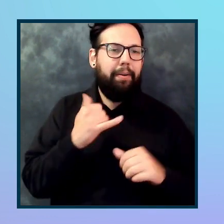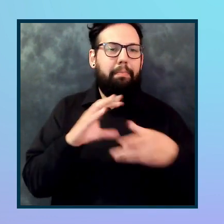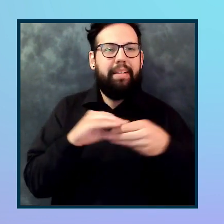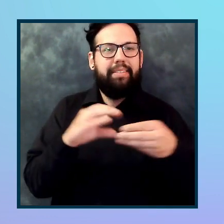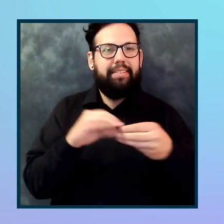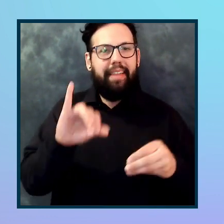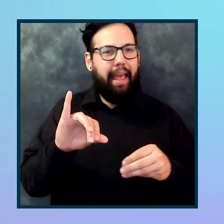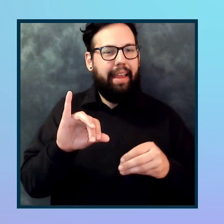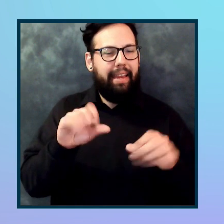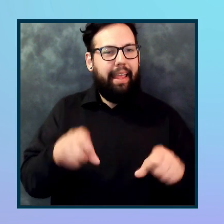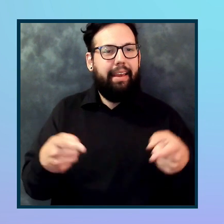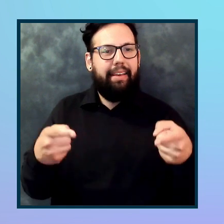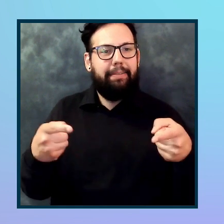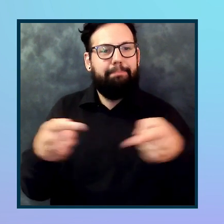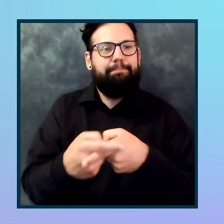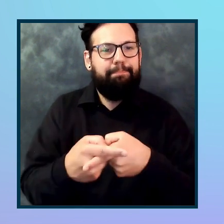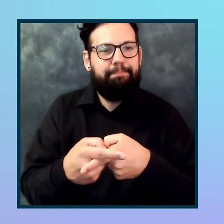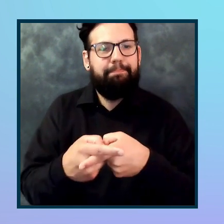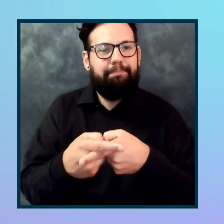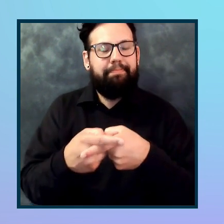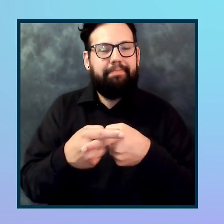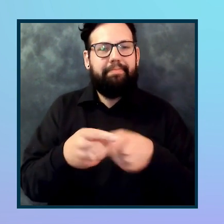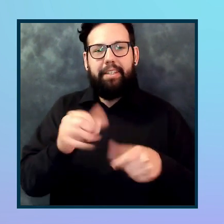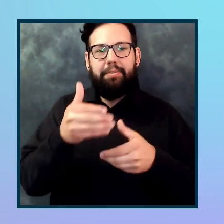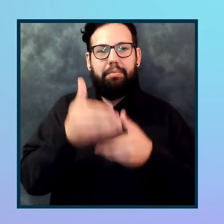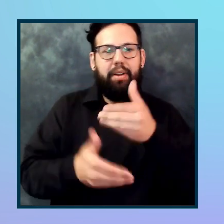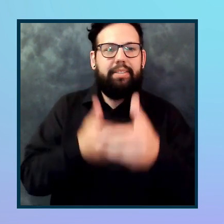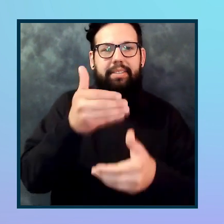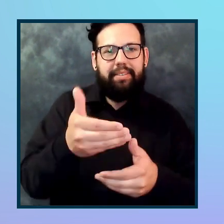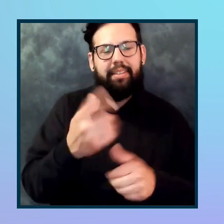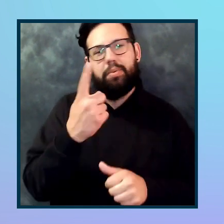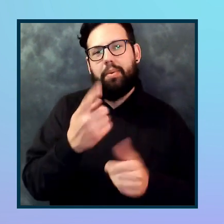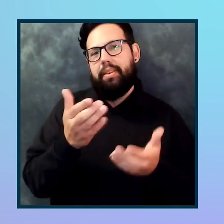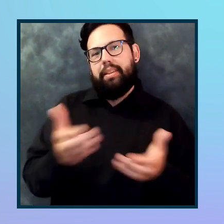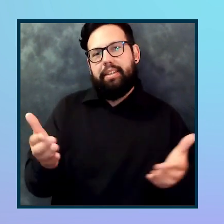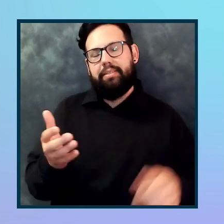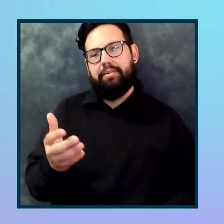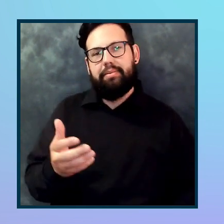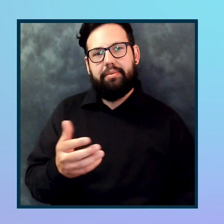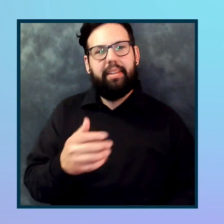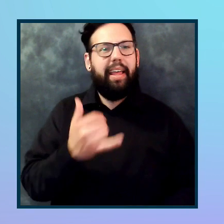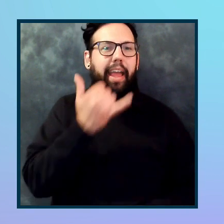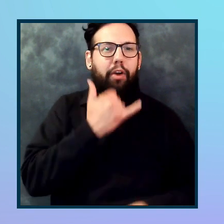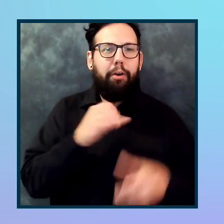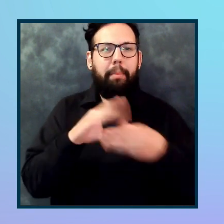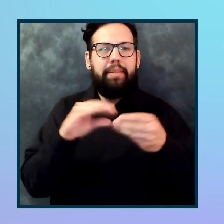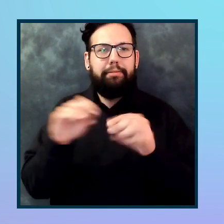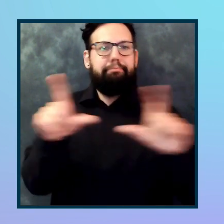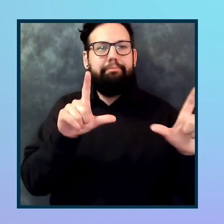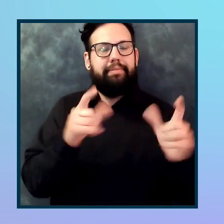process. I'd say that would be one thing for sure. I can't think of, that's a great question.